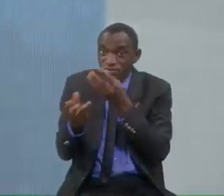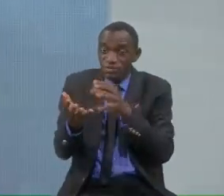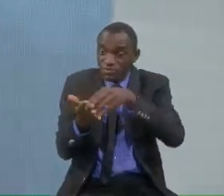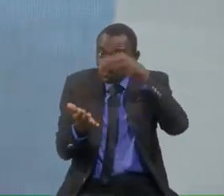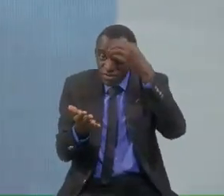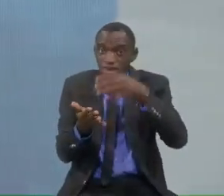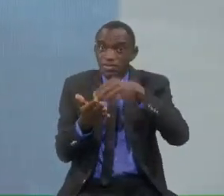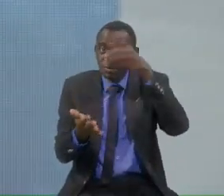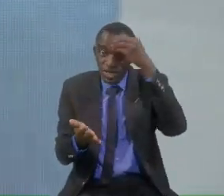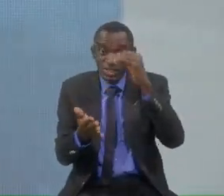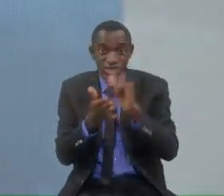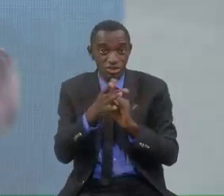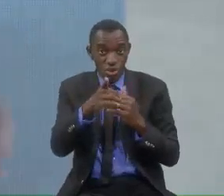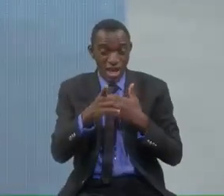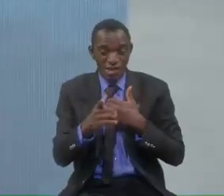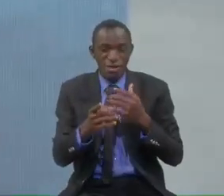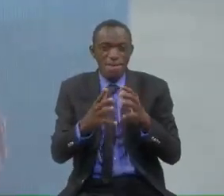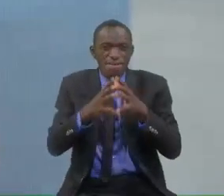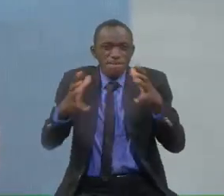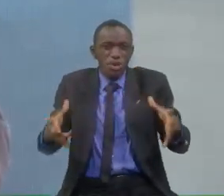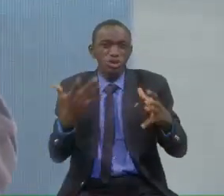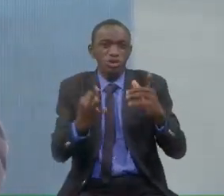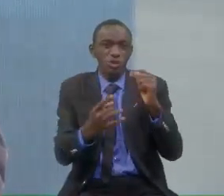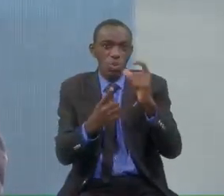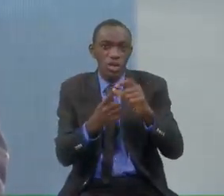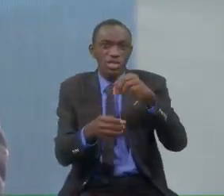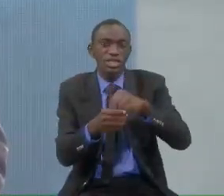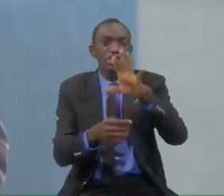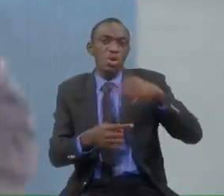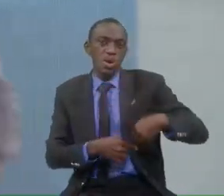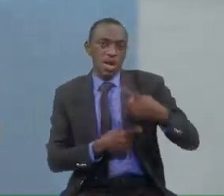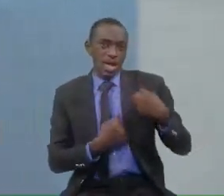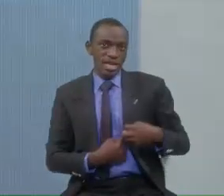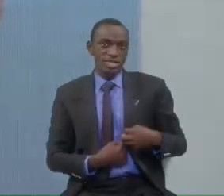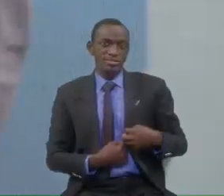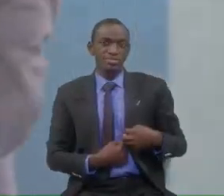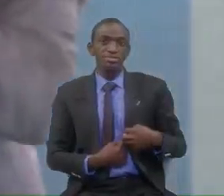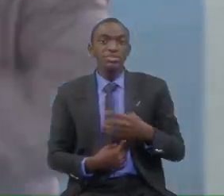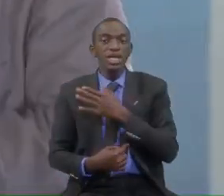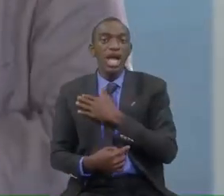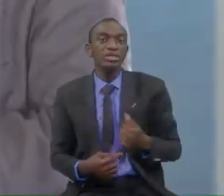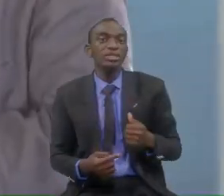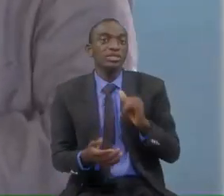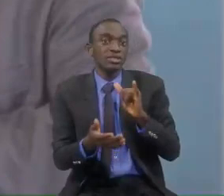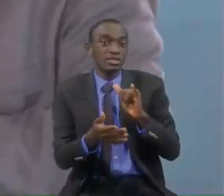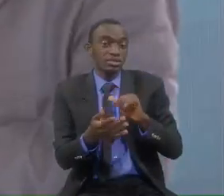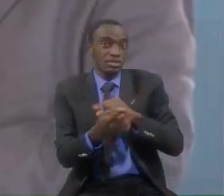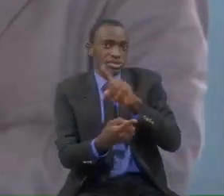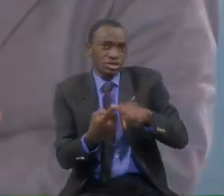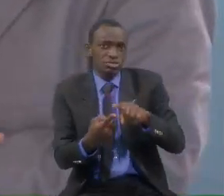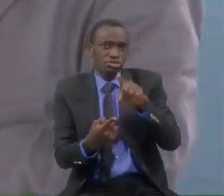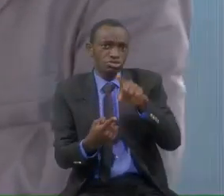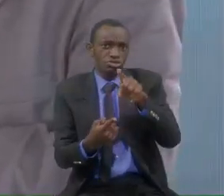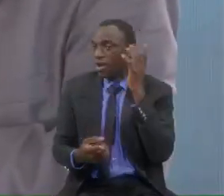word in your heart that you say, all right, I'll do it. And then you get up and you do it.